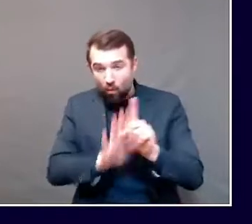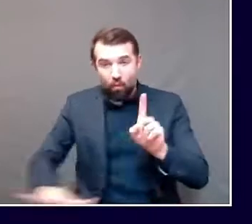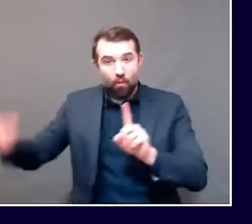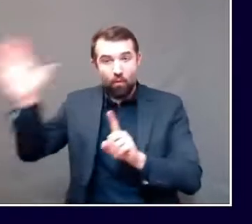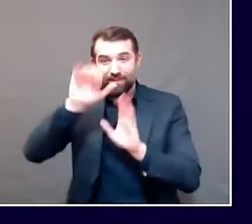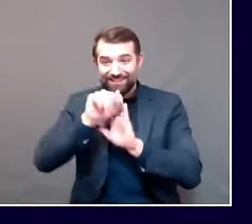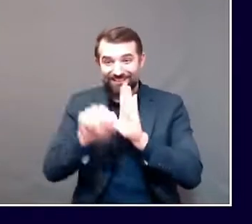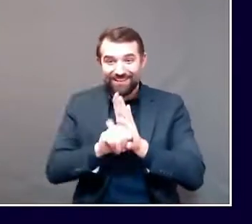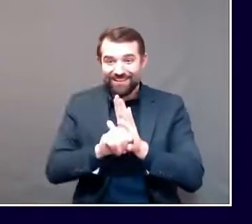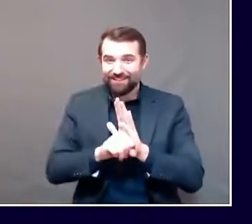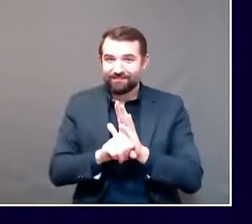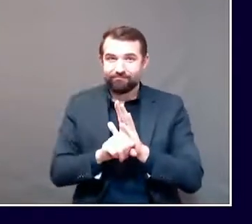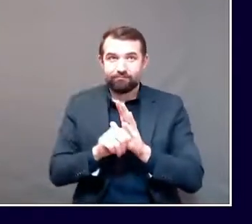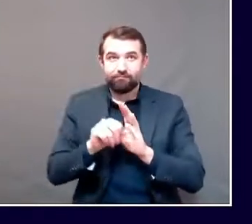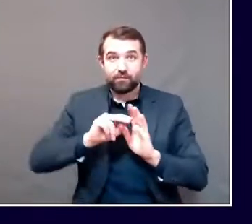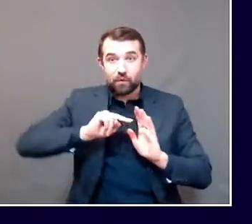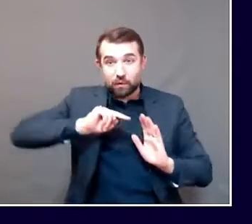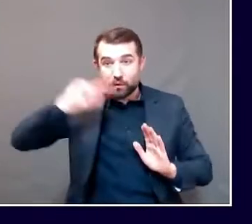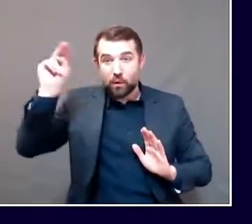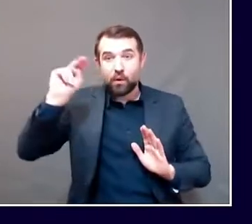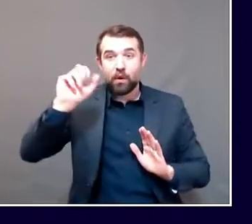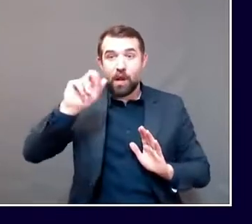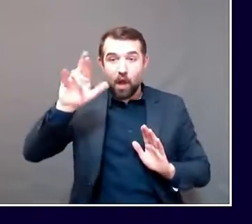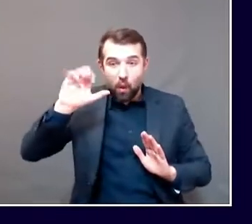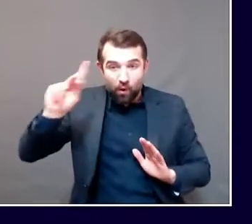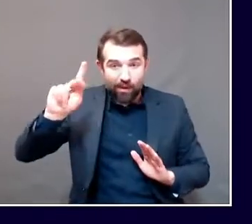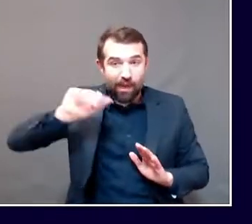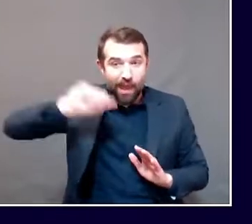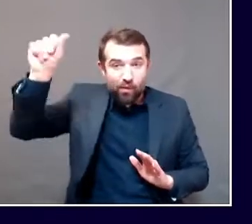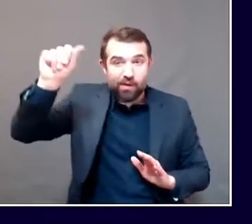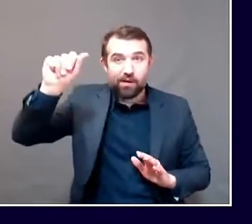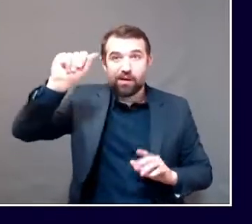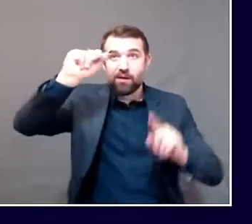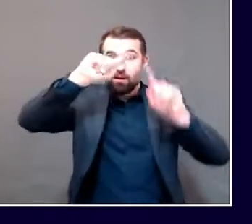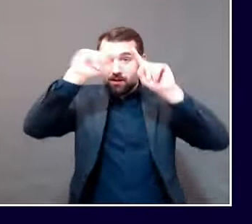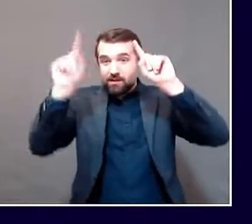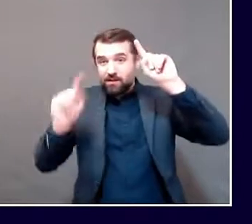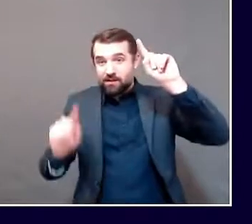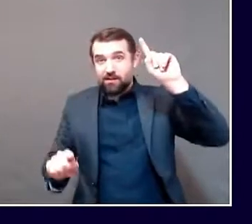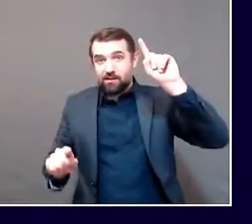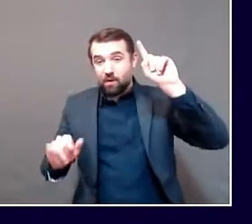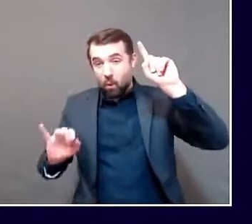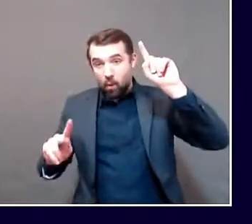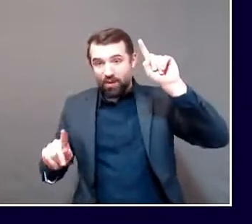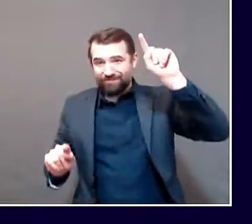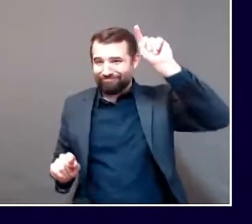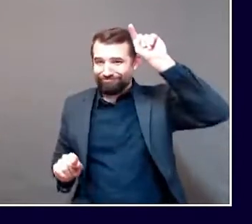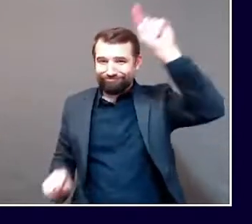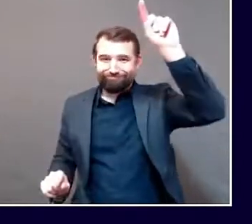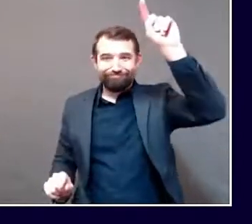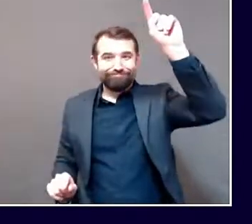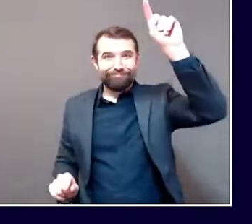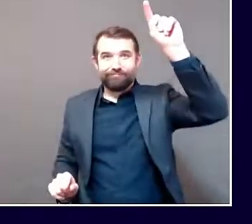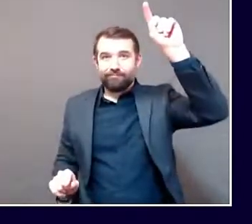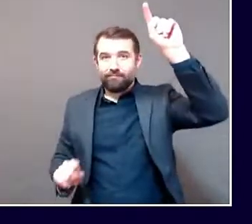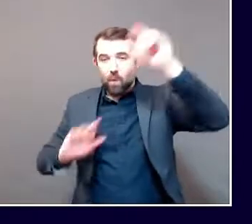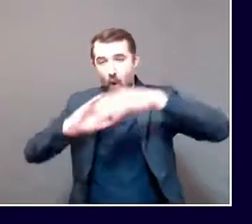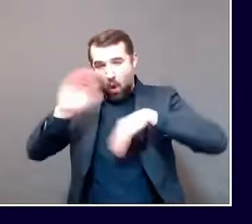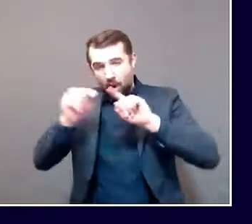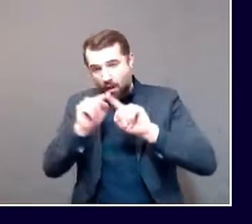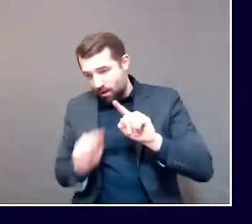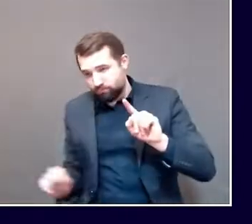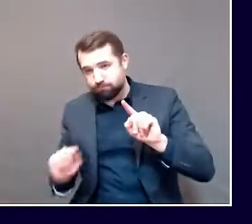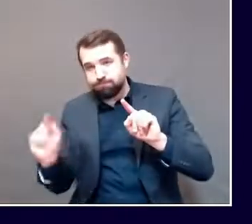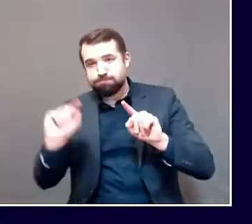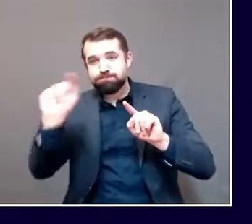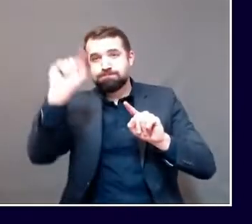way in Aroostook County all the way down to York County, we were distributing vaccine from the week we started. And as a